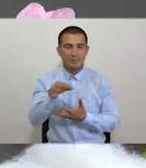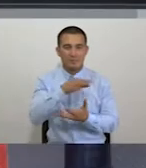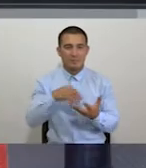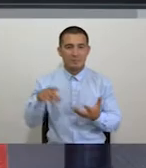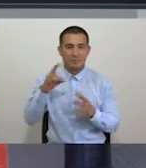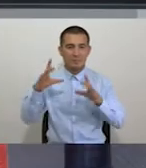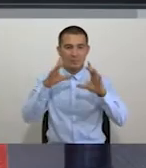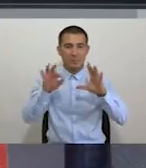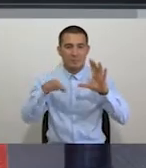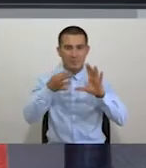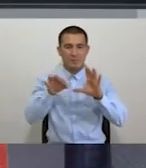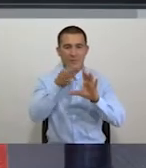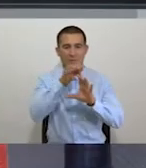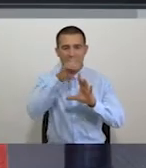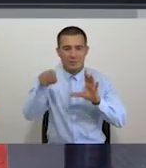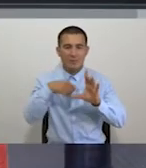chiqamiz.